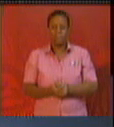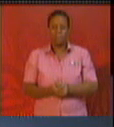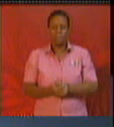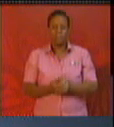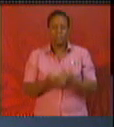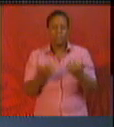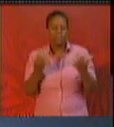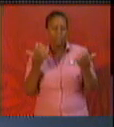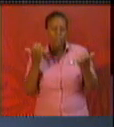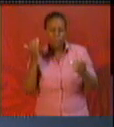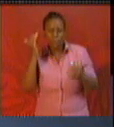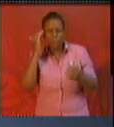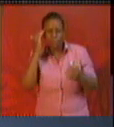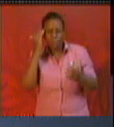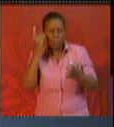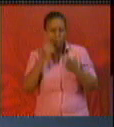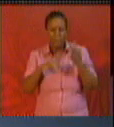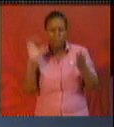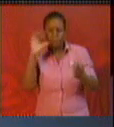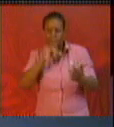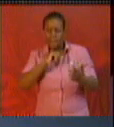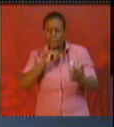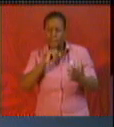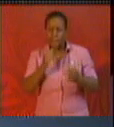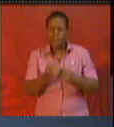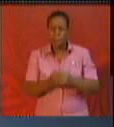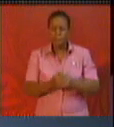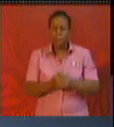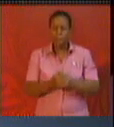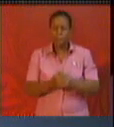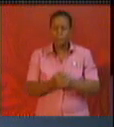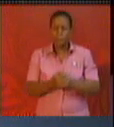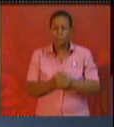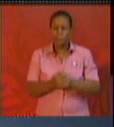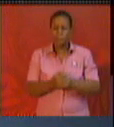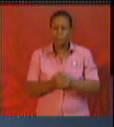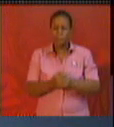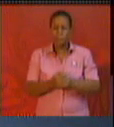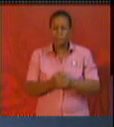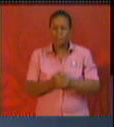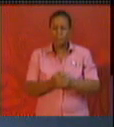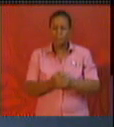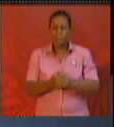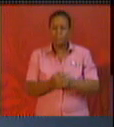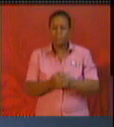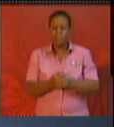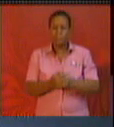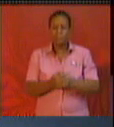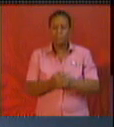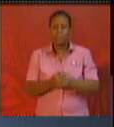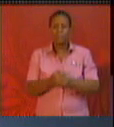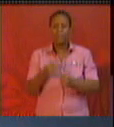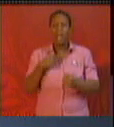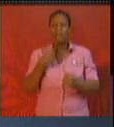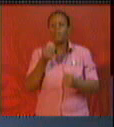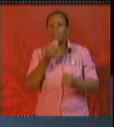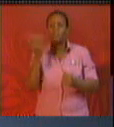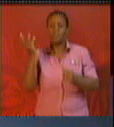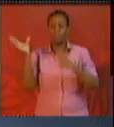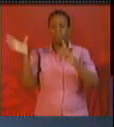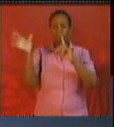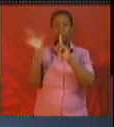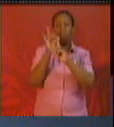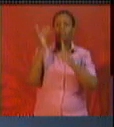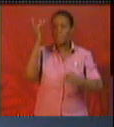weekly average, what are we seeing in terms of where, I know there have been very few cases within the past few days. Where does that stand now as opposed to a